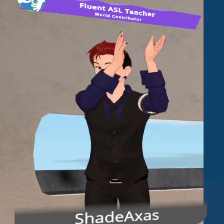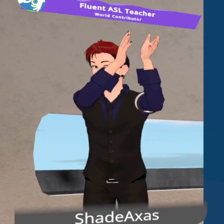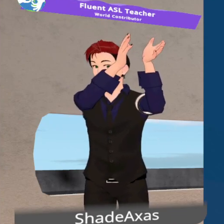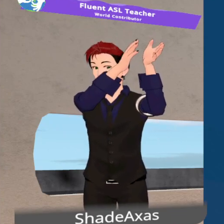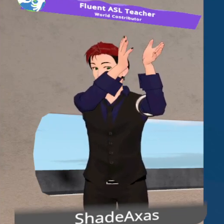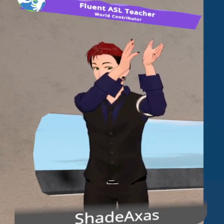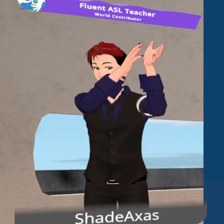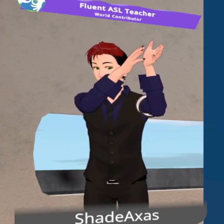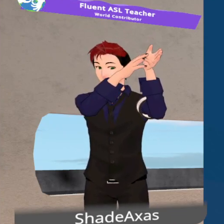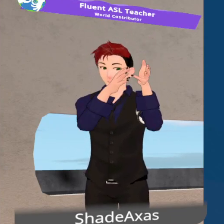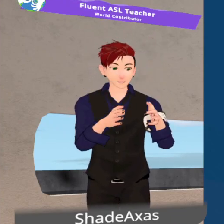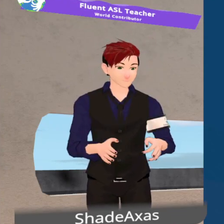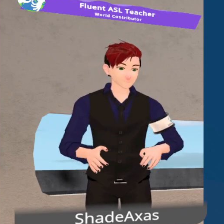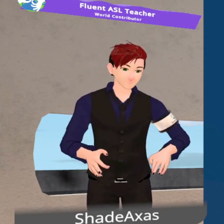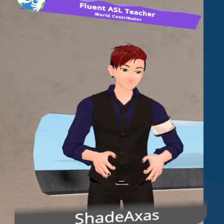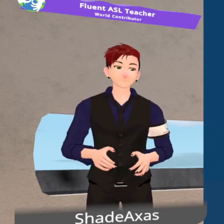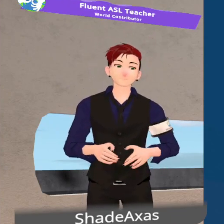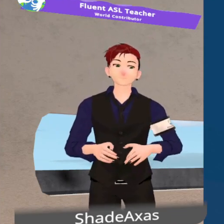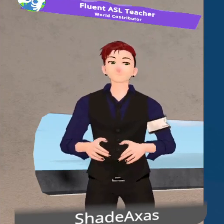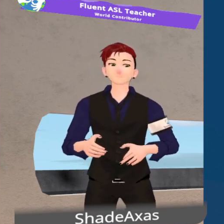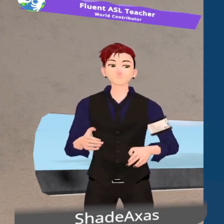Yes, everybody. Yay for Big Brink.